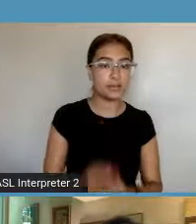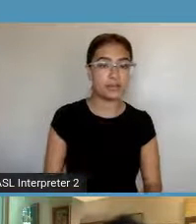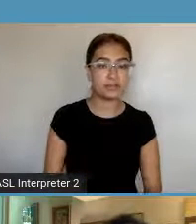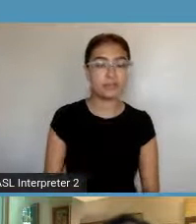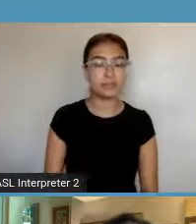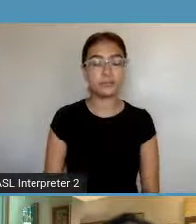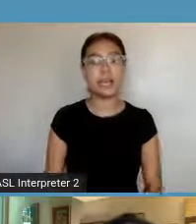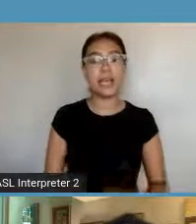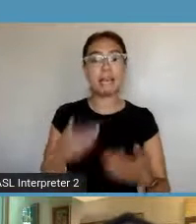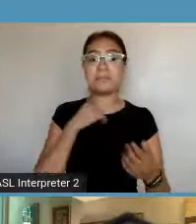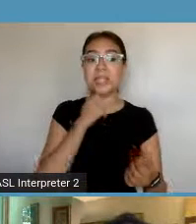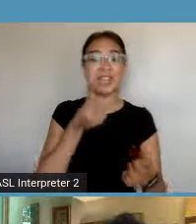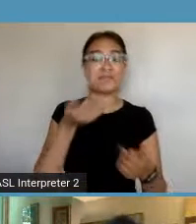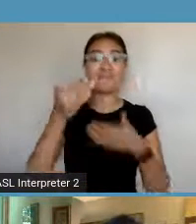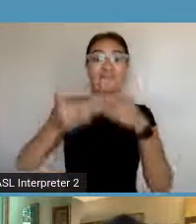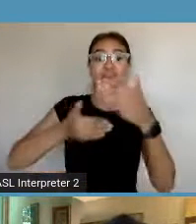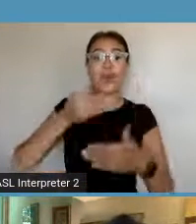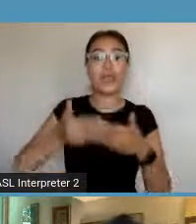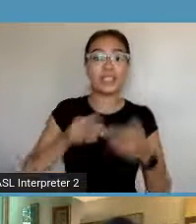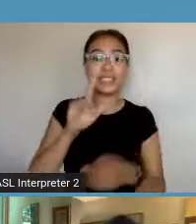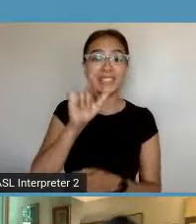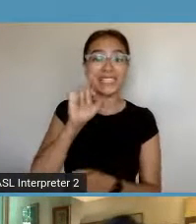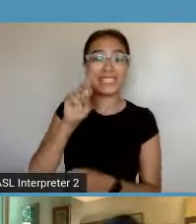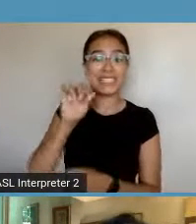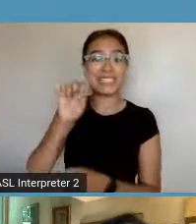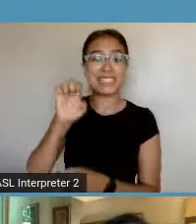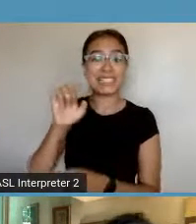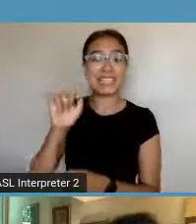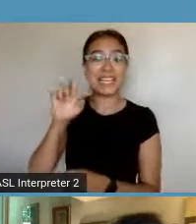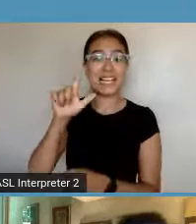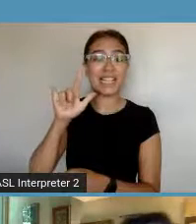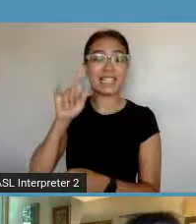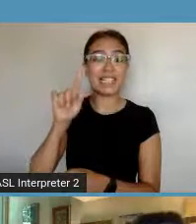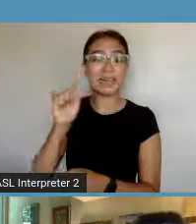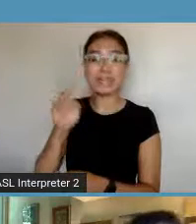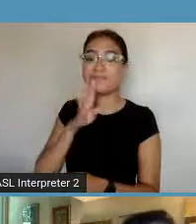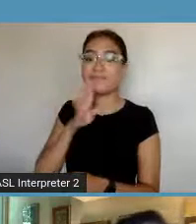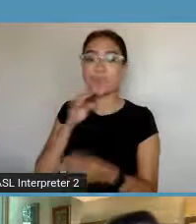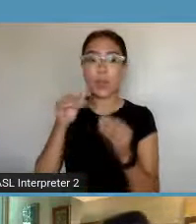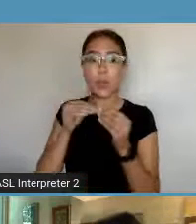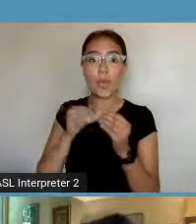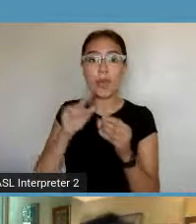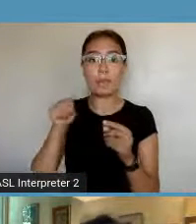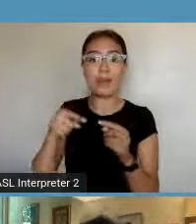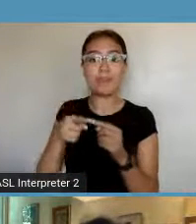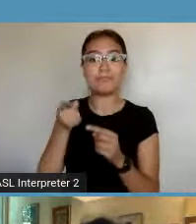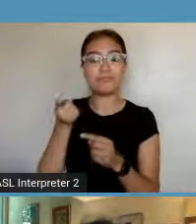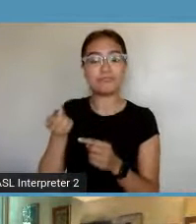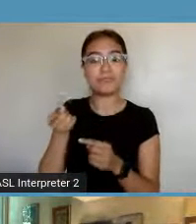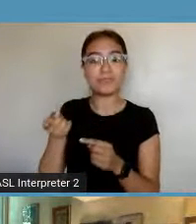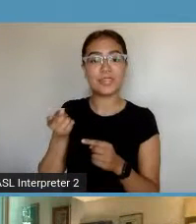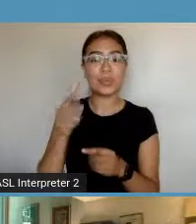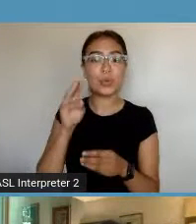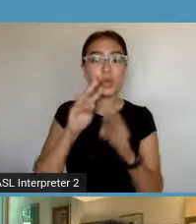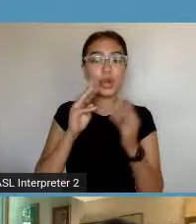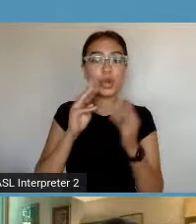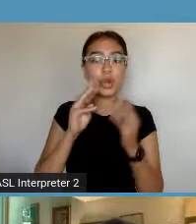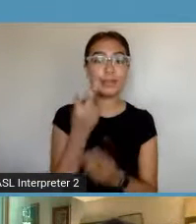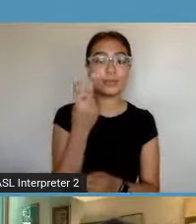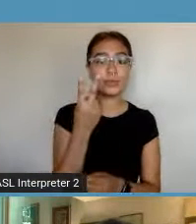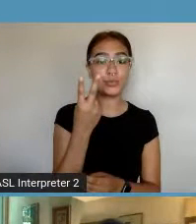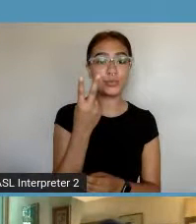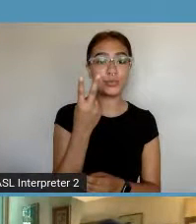process, because Lindsay and Elizabeth will talk more about this in workshops numbers 2 and 3, but just in terms